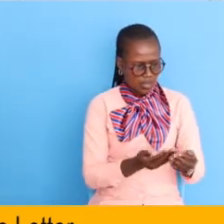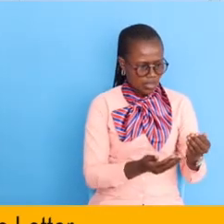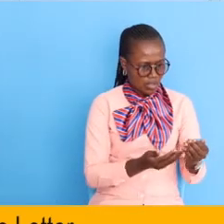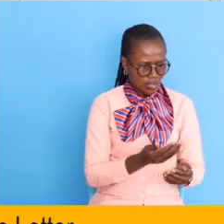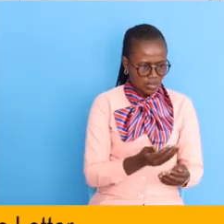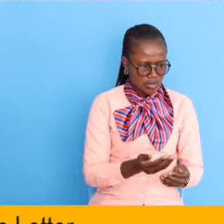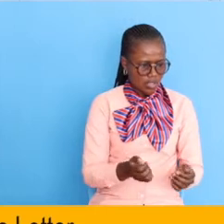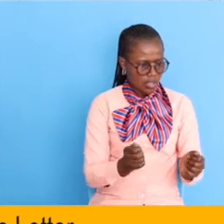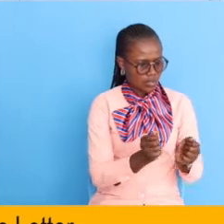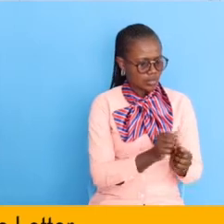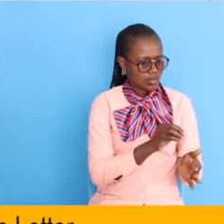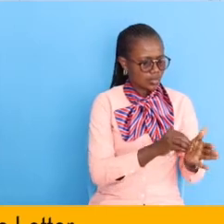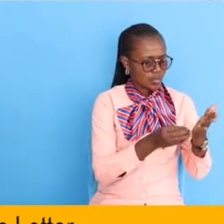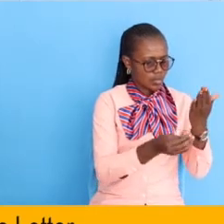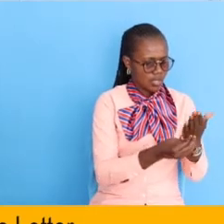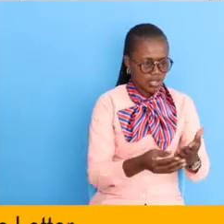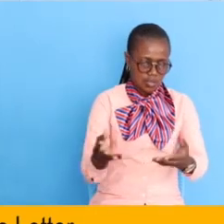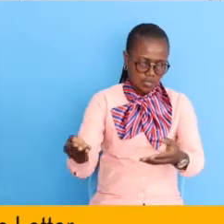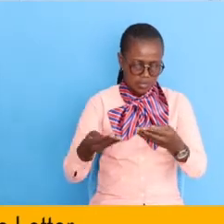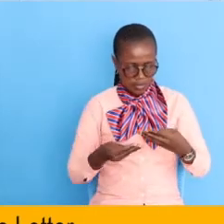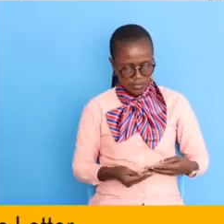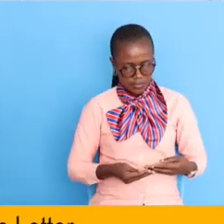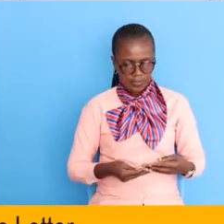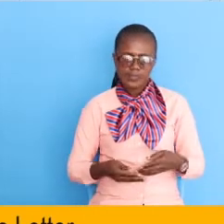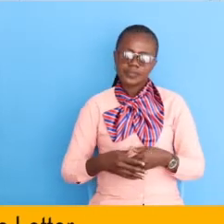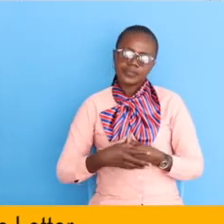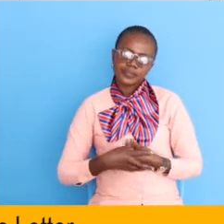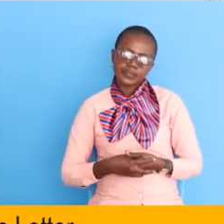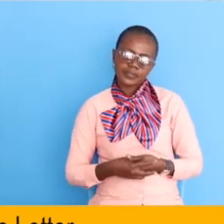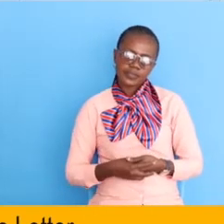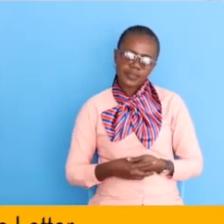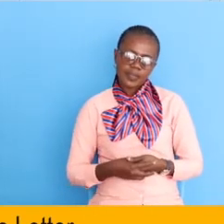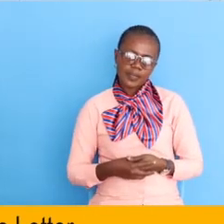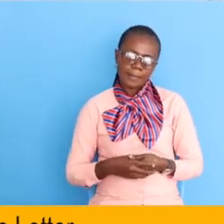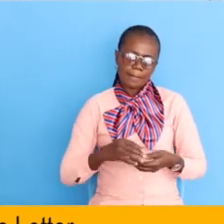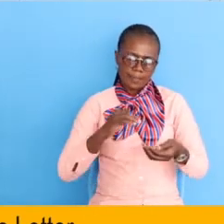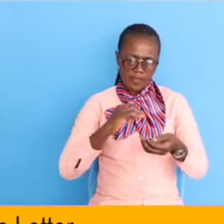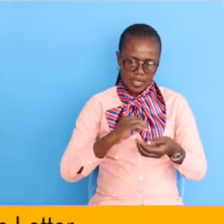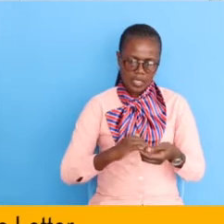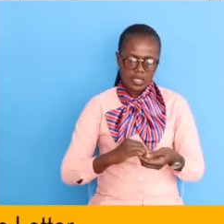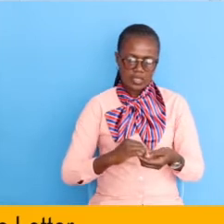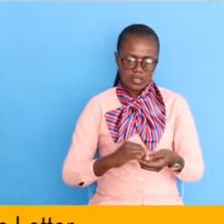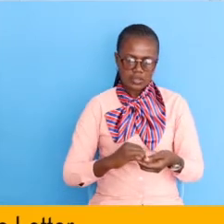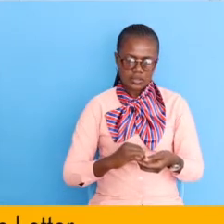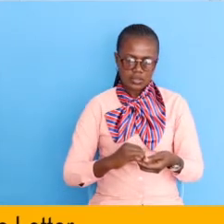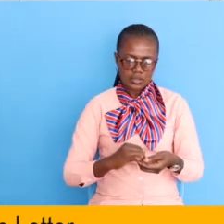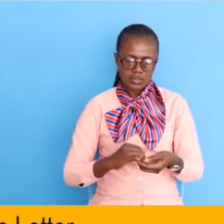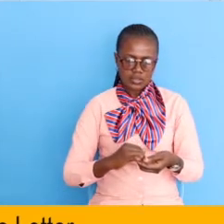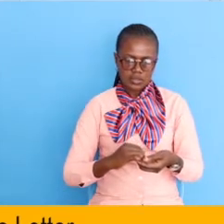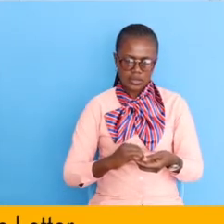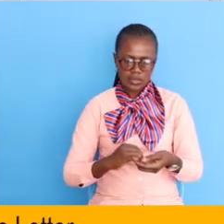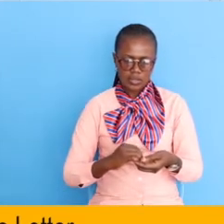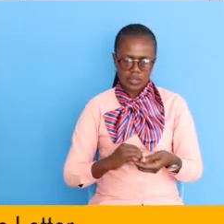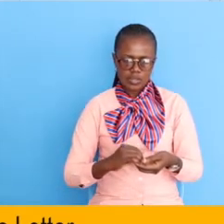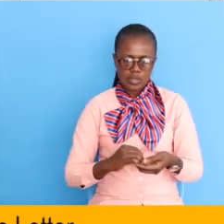the items that you have received. And if maybe you are making a reservation